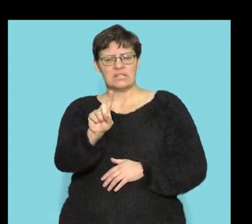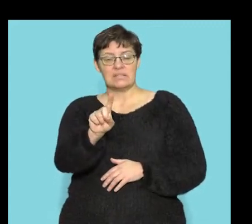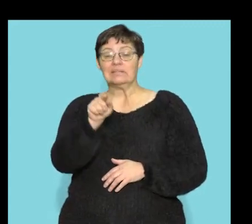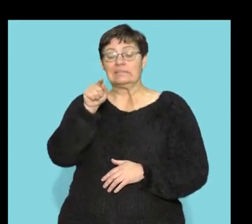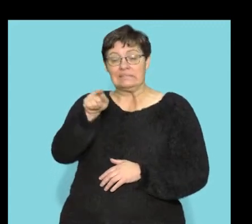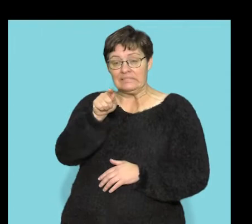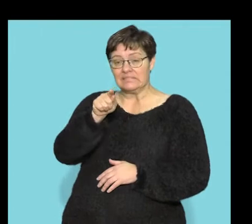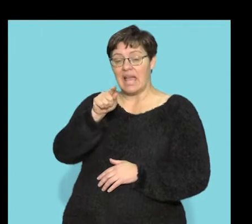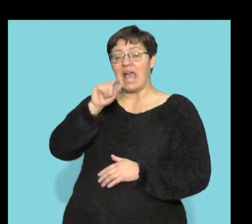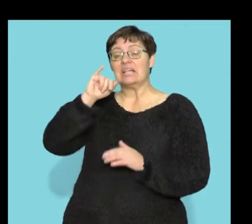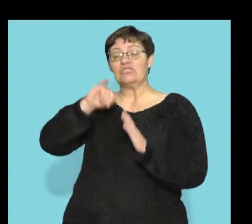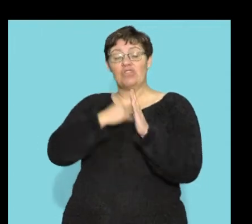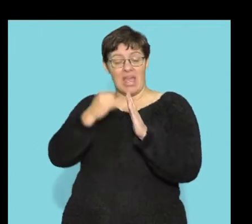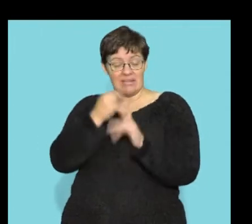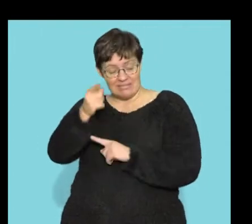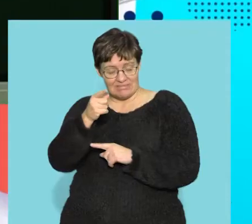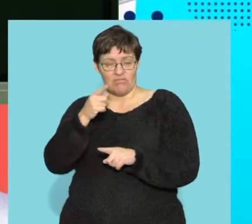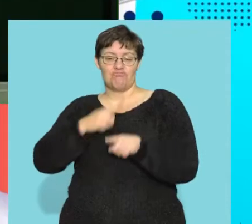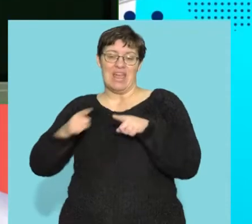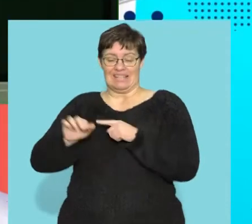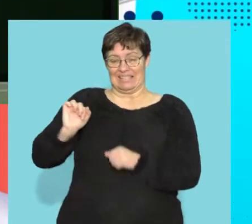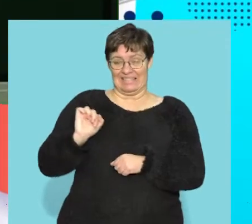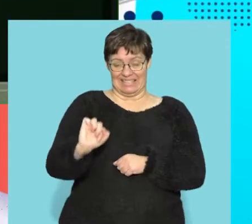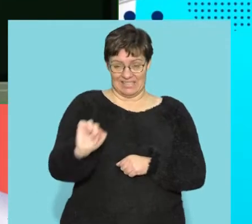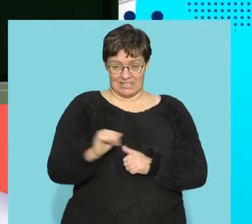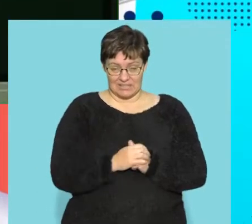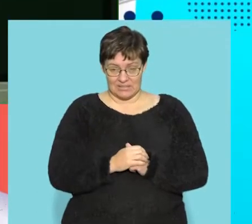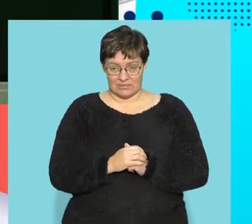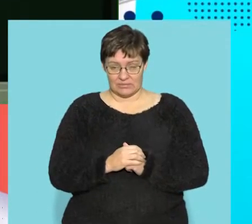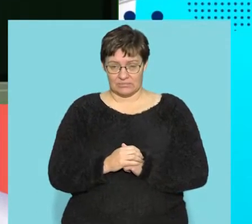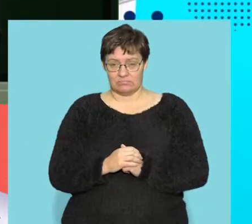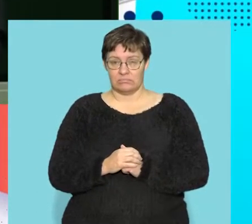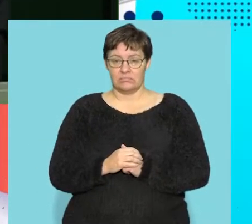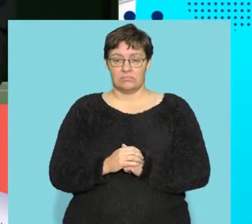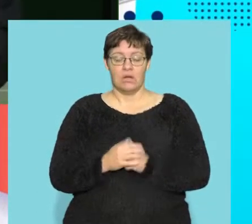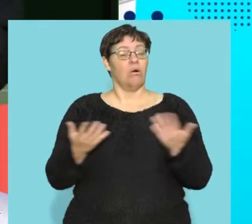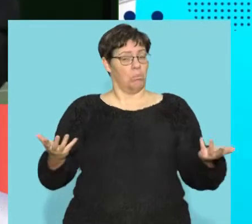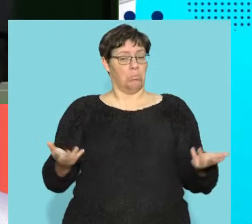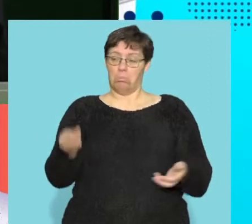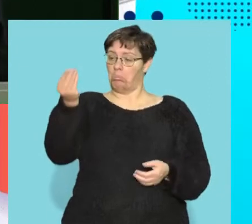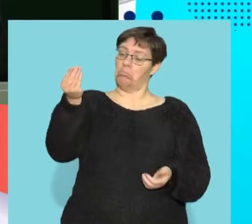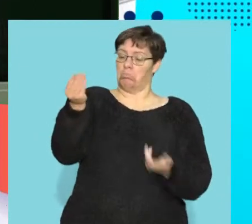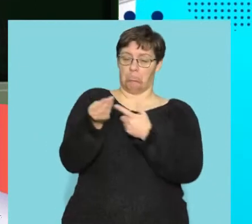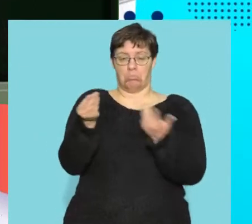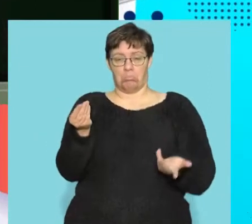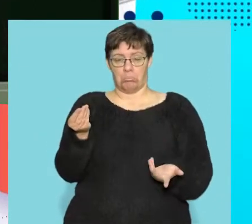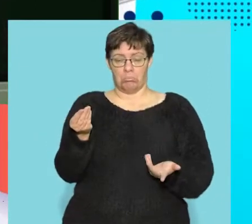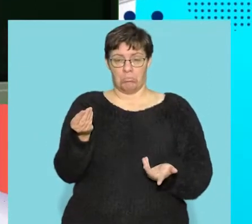rental for January. Now you ask the next question. Was this